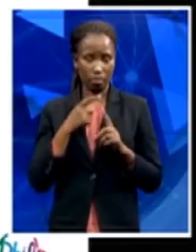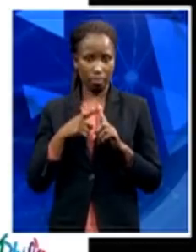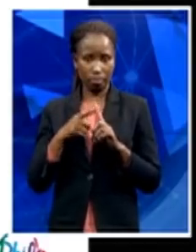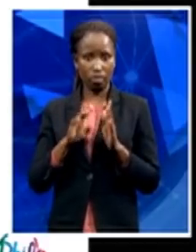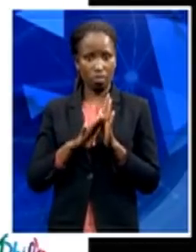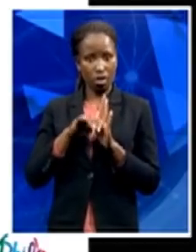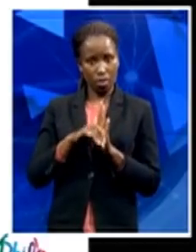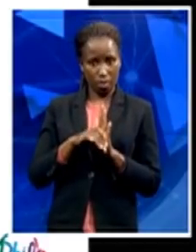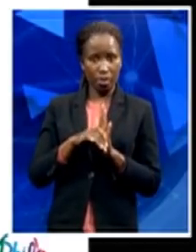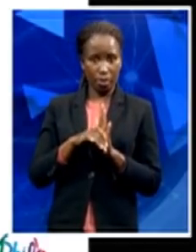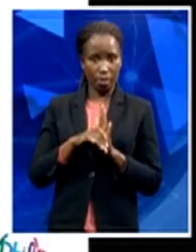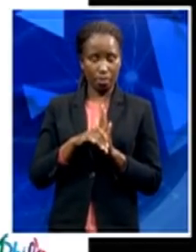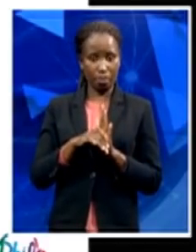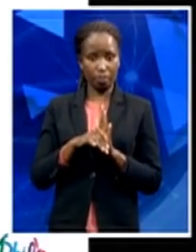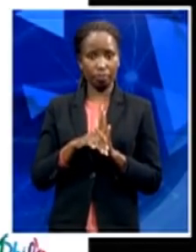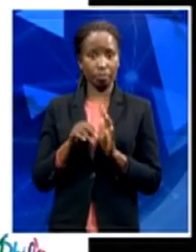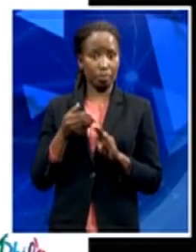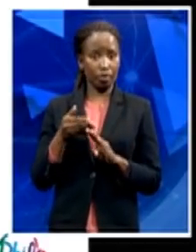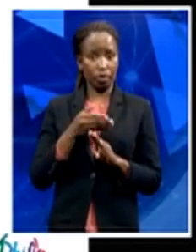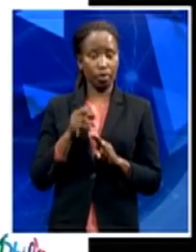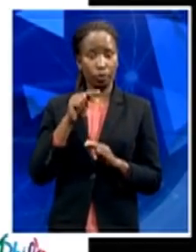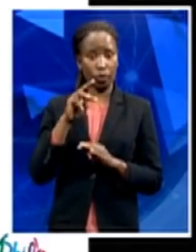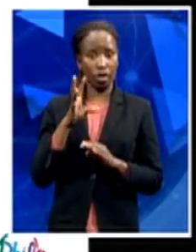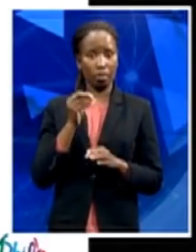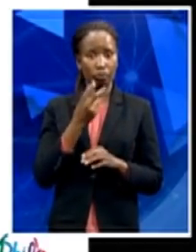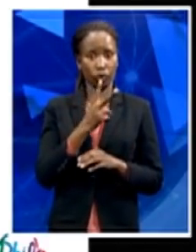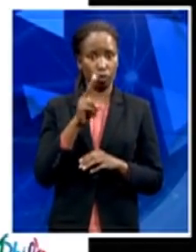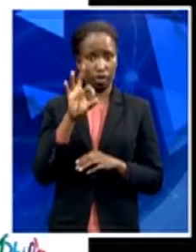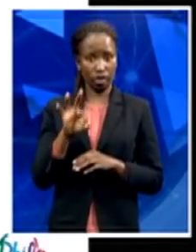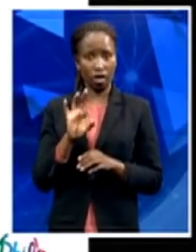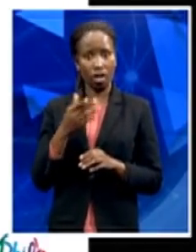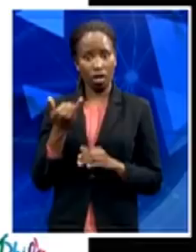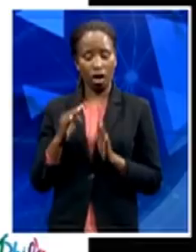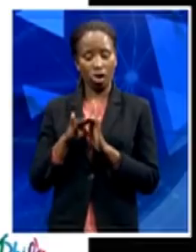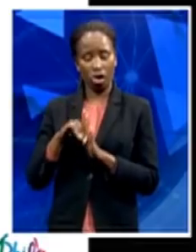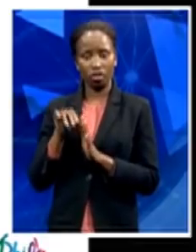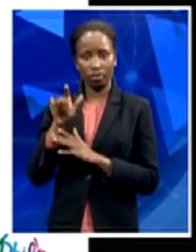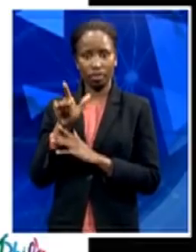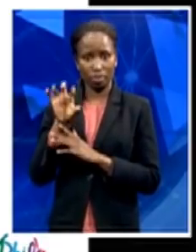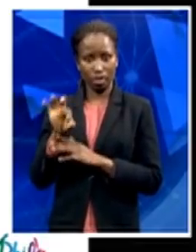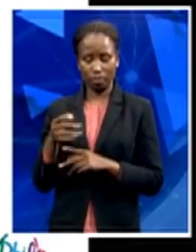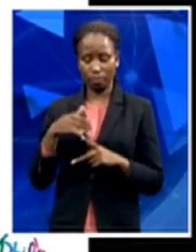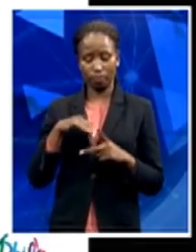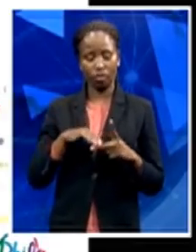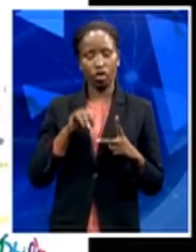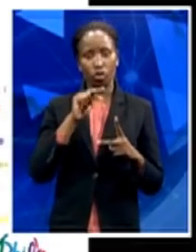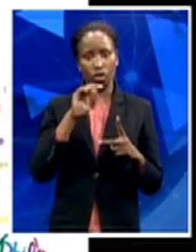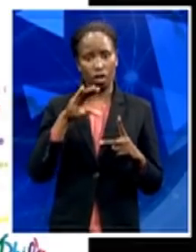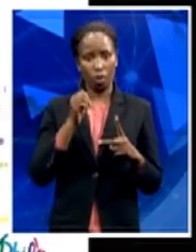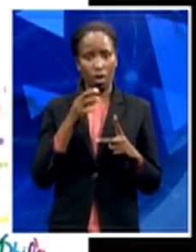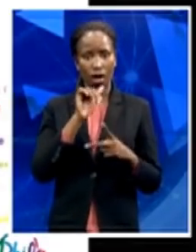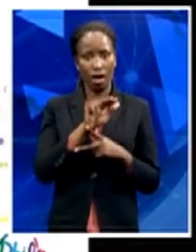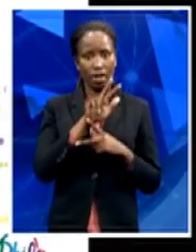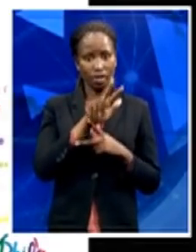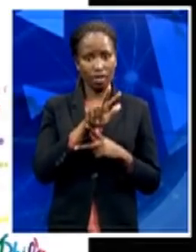in Northwest from 22% to 17%, and then in the Northern Cape from 18% to 17%. Provinces